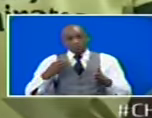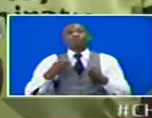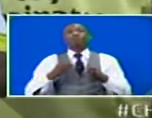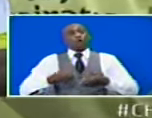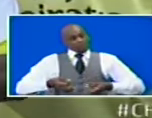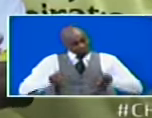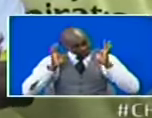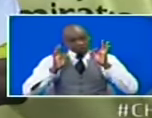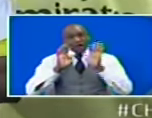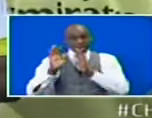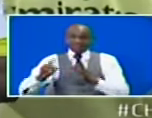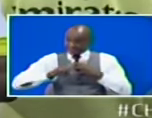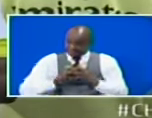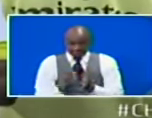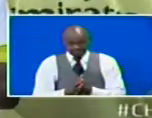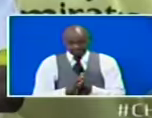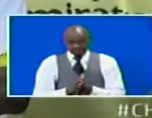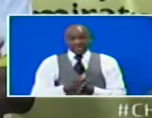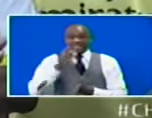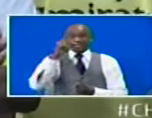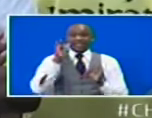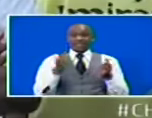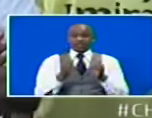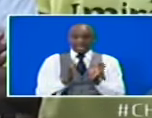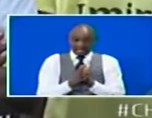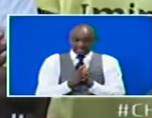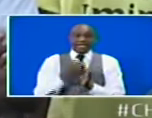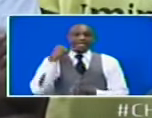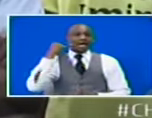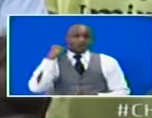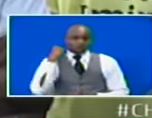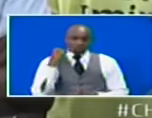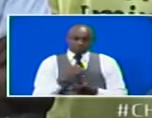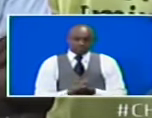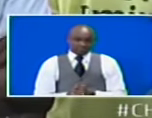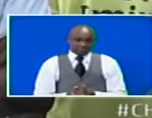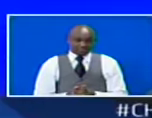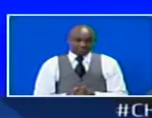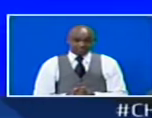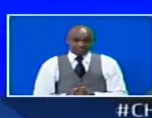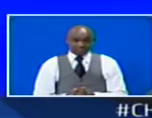campaigns kick off. Chris Dairo, KTN News, Etafra Stadium in Nakuru County.